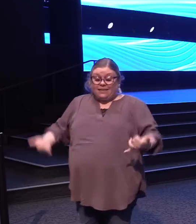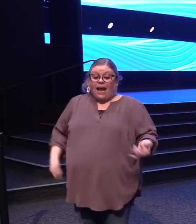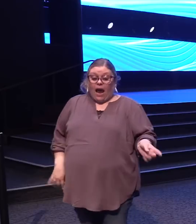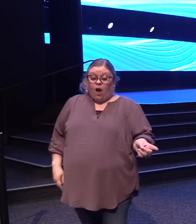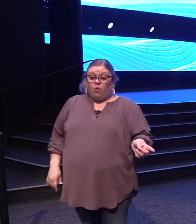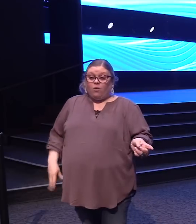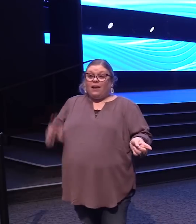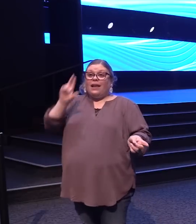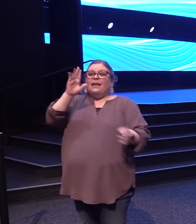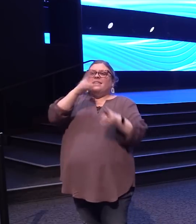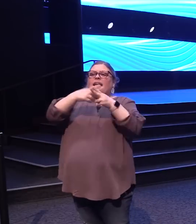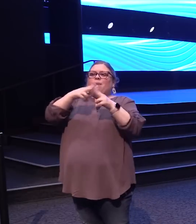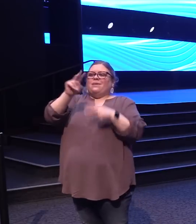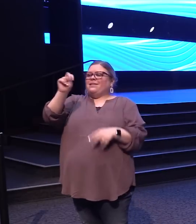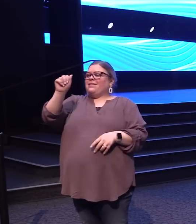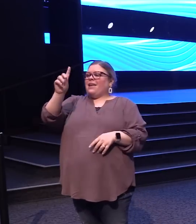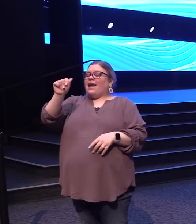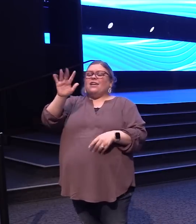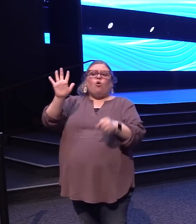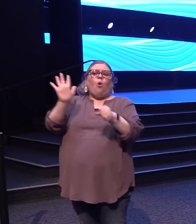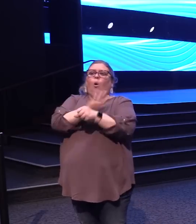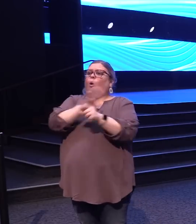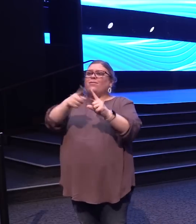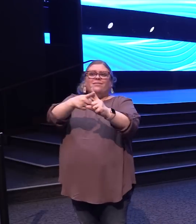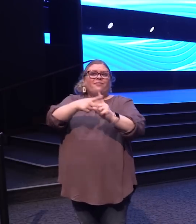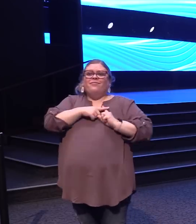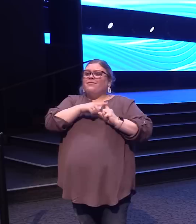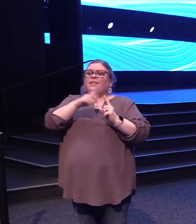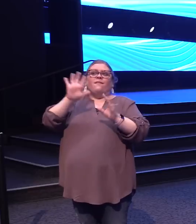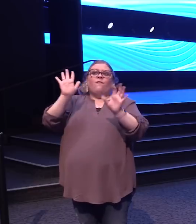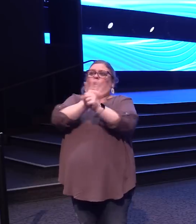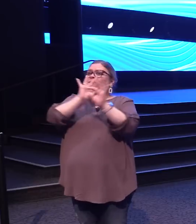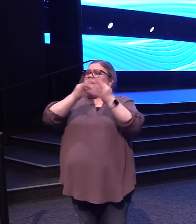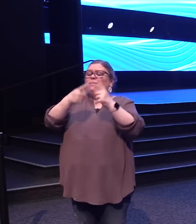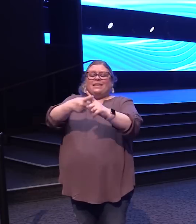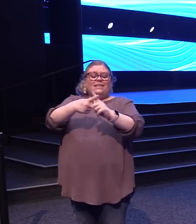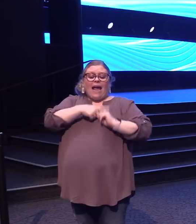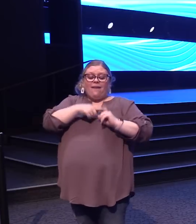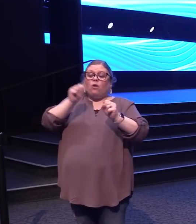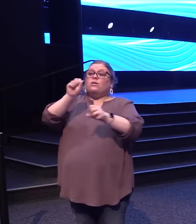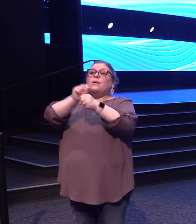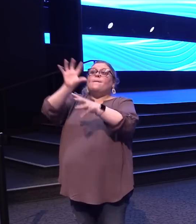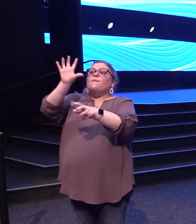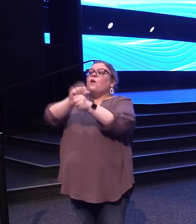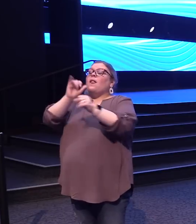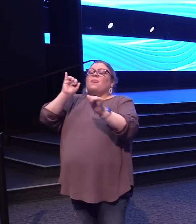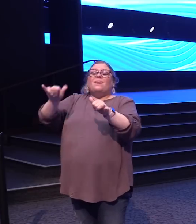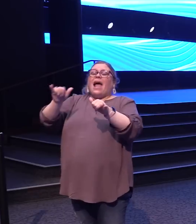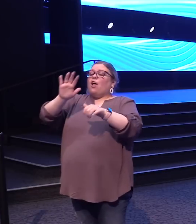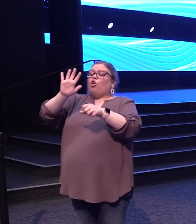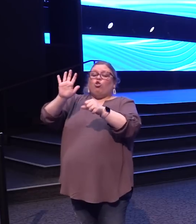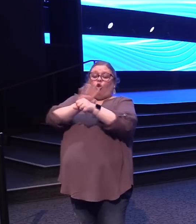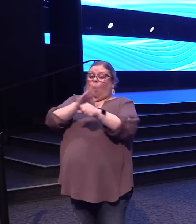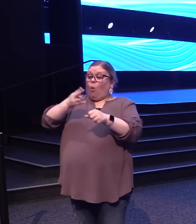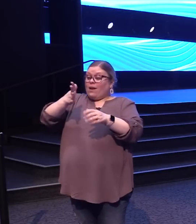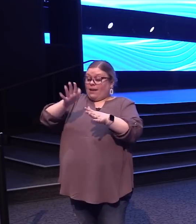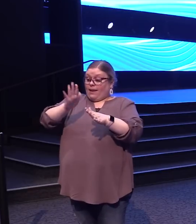Nanda gave his heart to Jesus. His whole family got saved. And this was a miracle that shook the entire